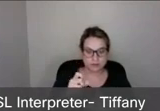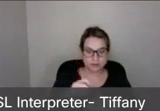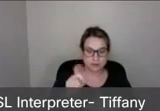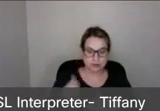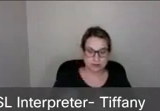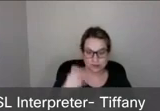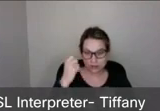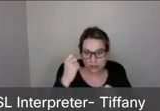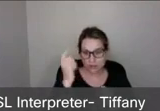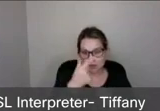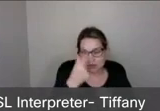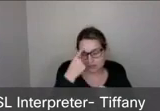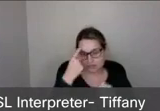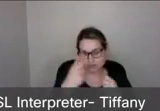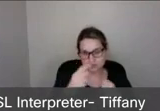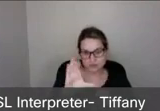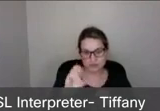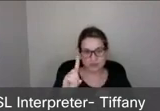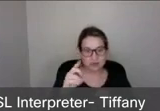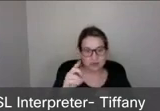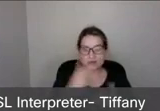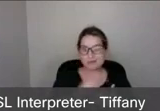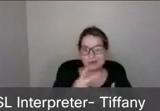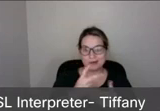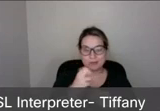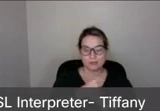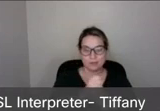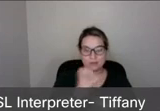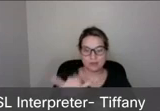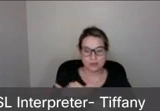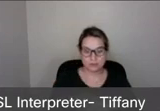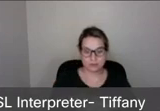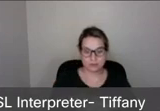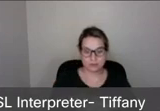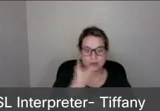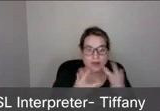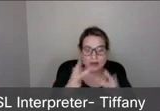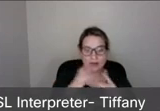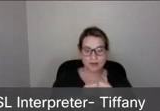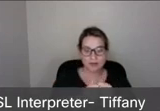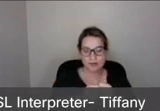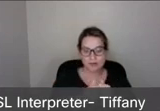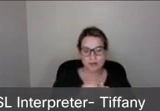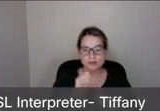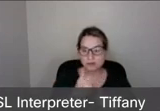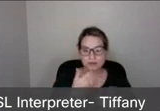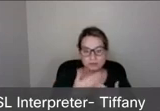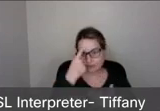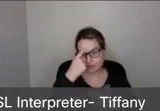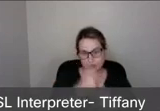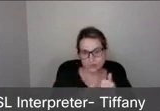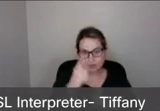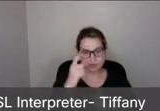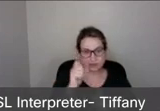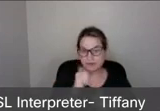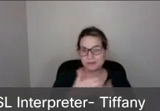that CD2 in particular will fail to produce this type of candidate. The lack of competition does a disservice to everyone, regardless of party